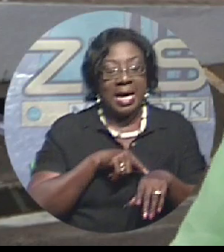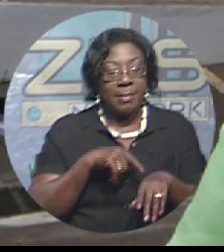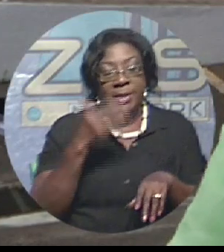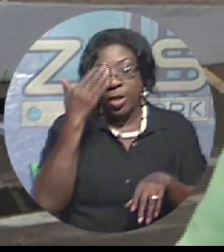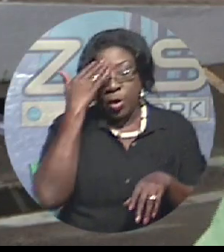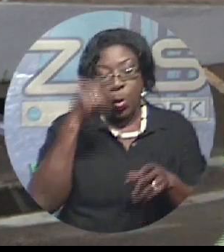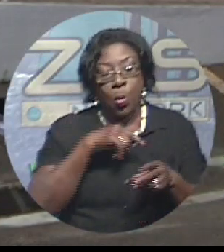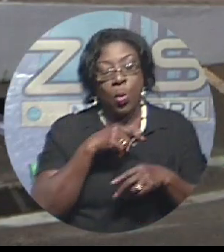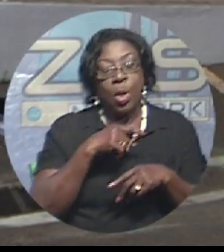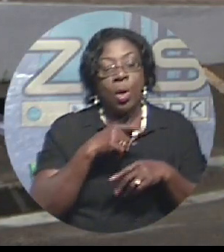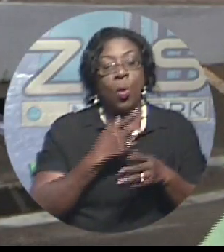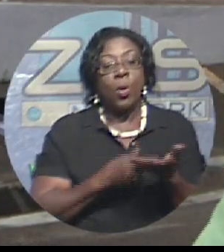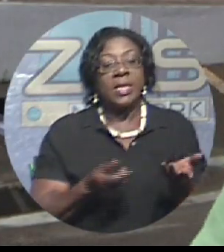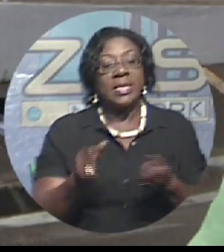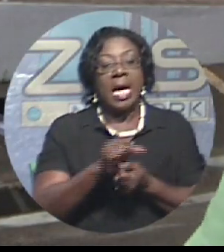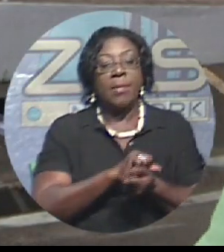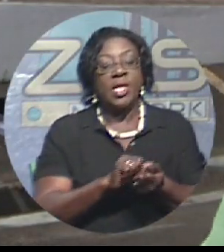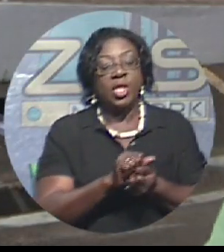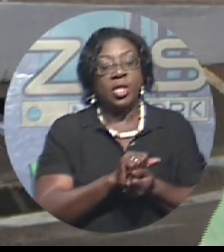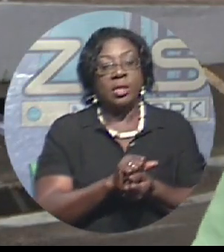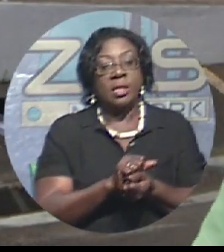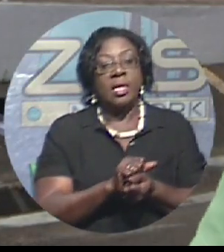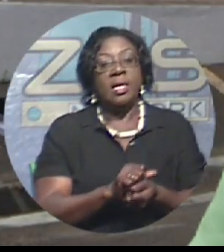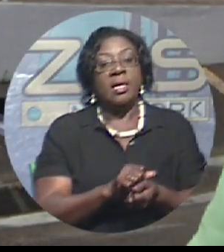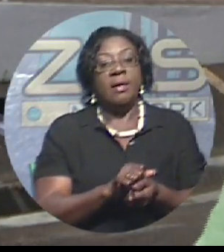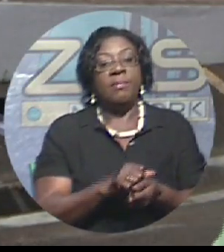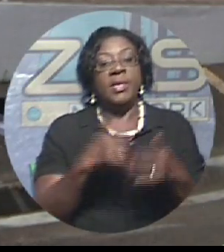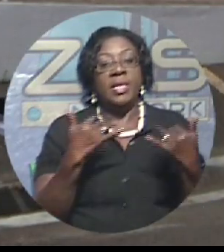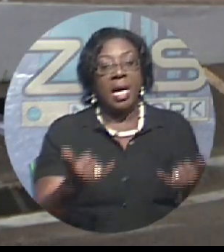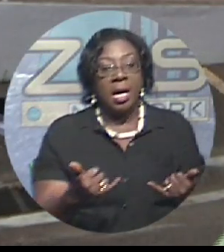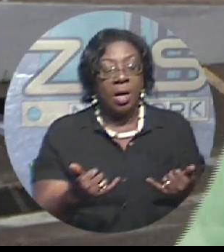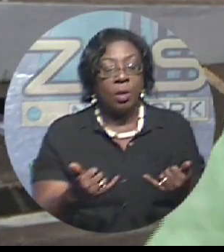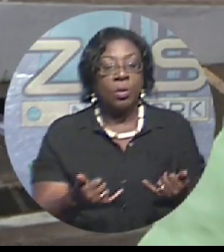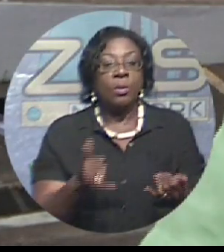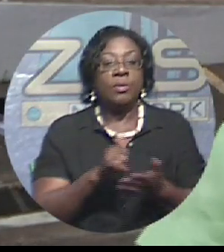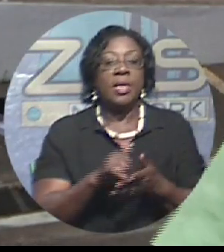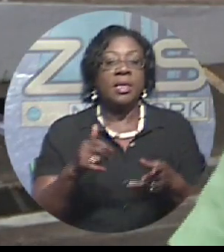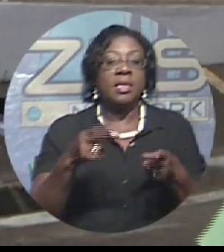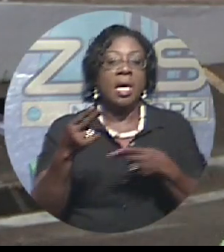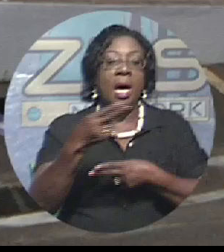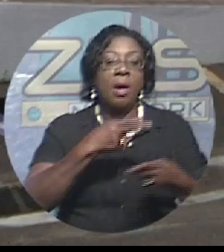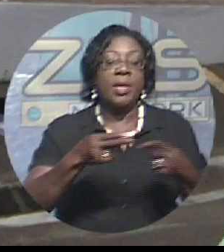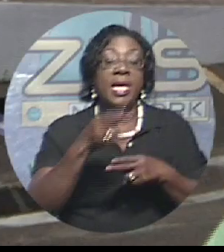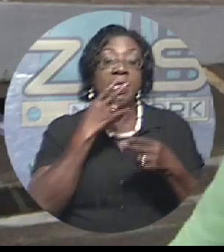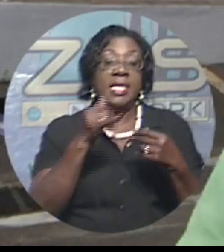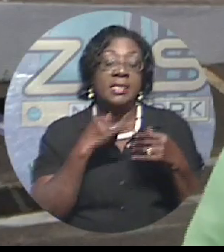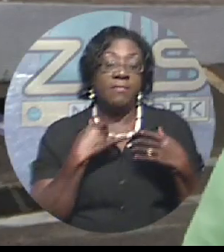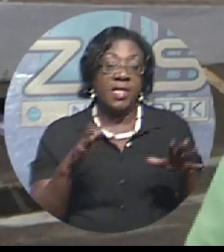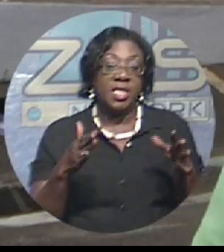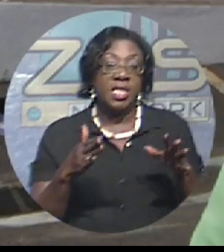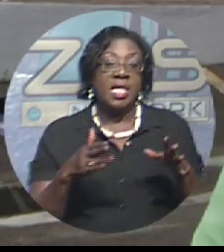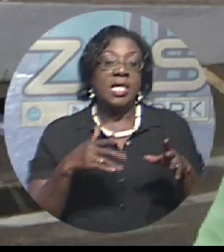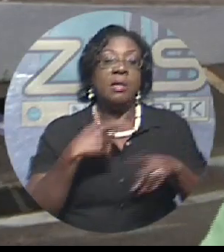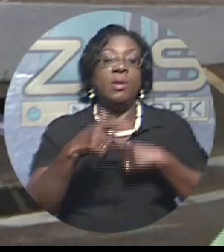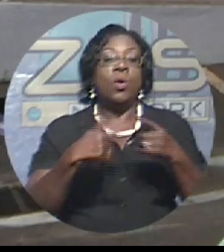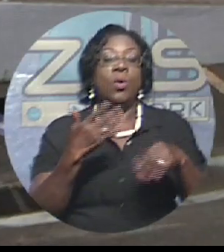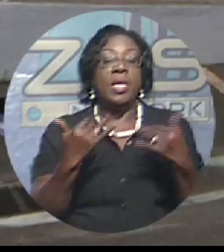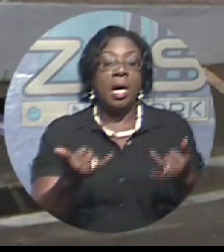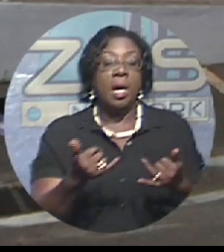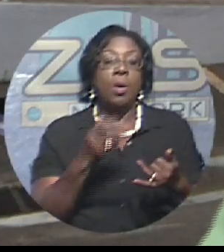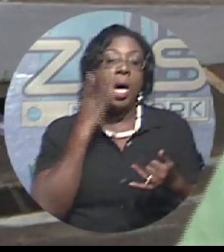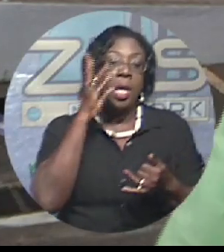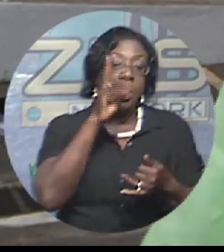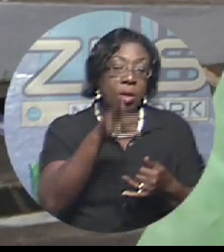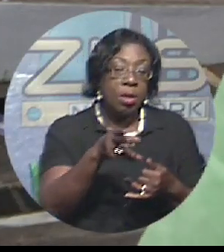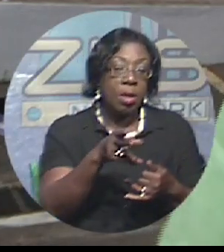they were eager to find out if there were any damage. Well, I could not bring them up to date on the damage part because at the time we didn't know. But